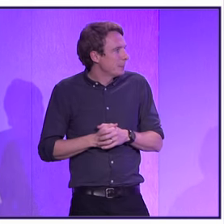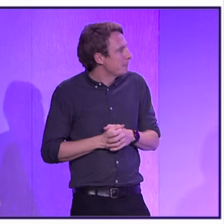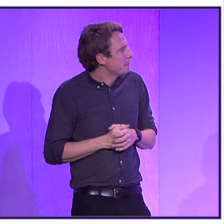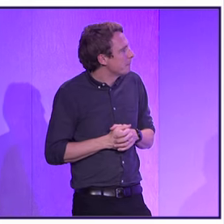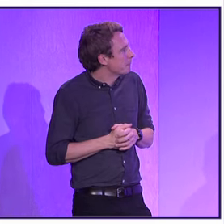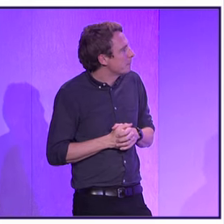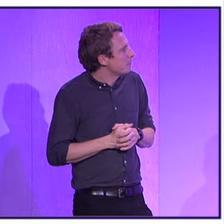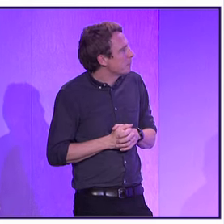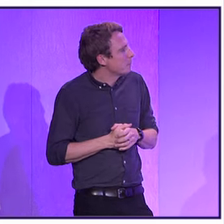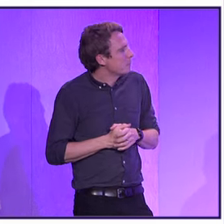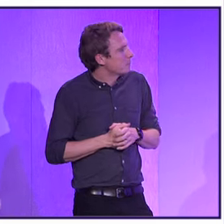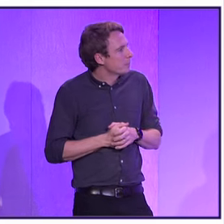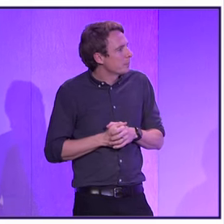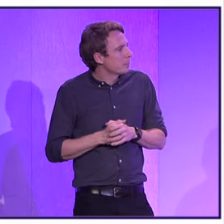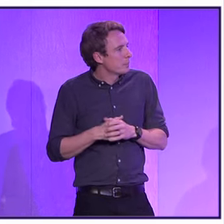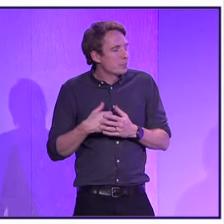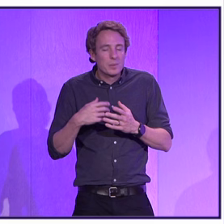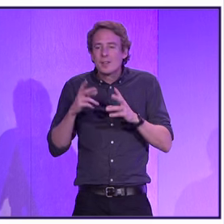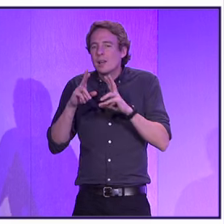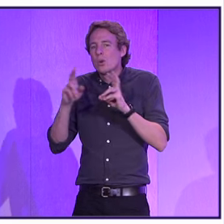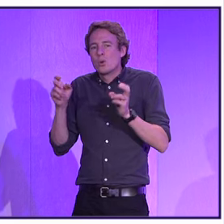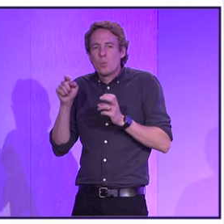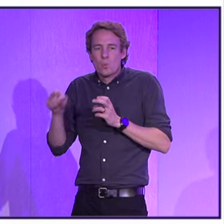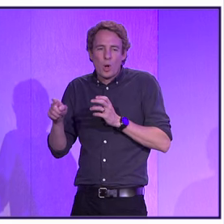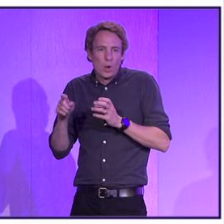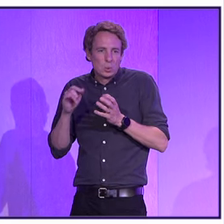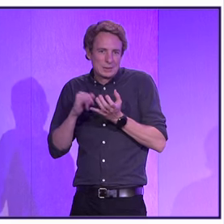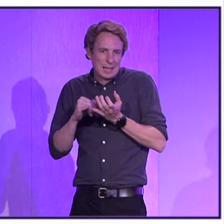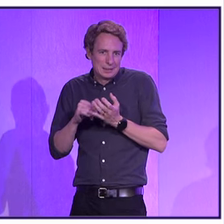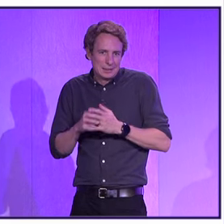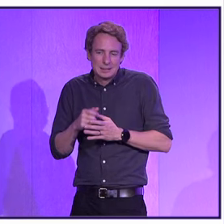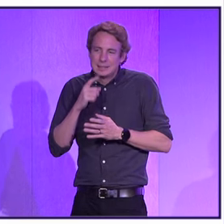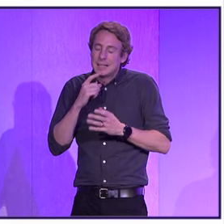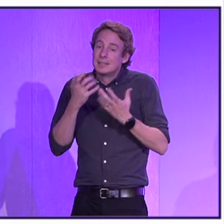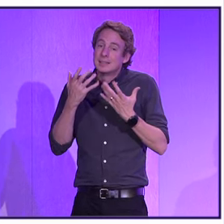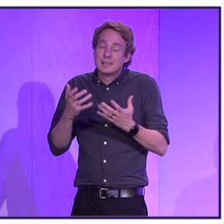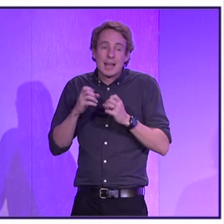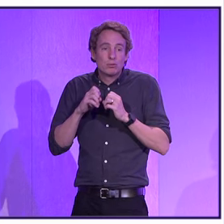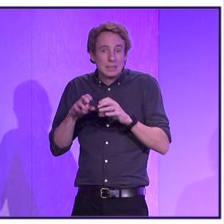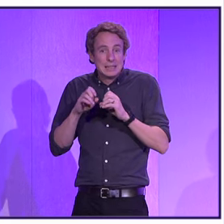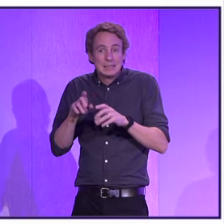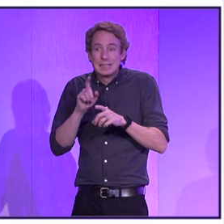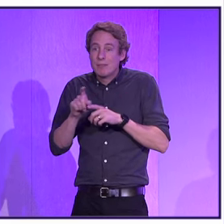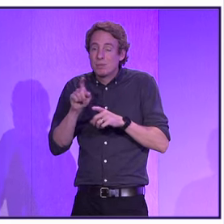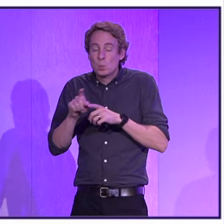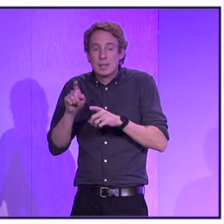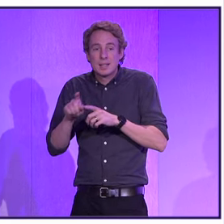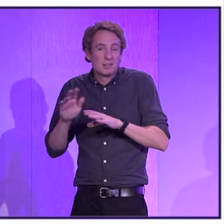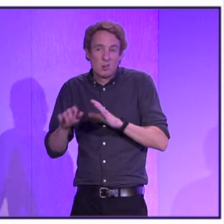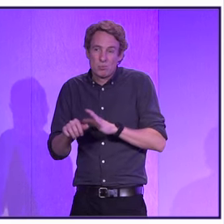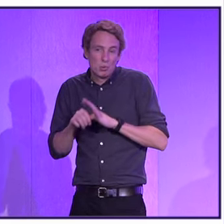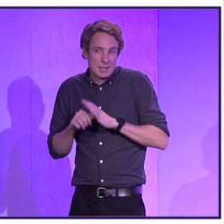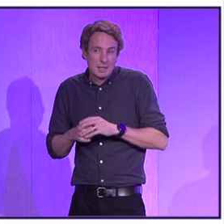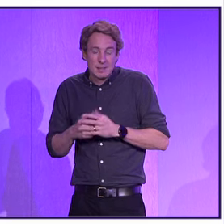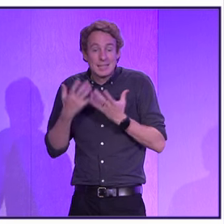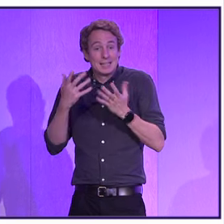I'm quoting Matthew Skelton when I say this, that 10 releases a week isn't impressive anymore. Maybe